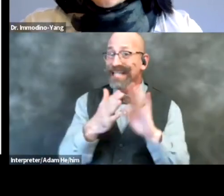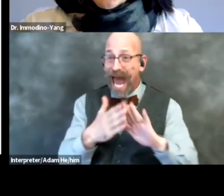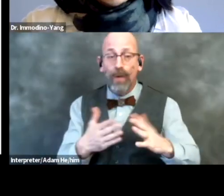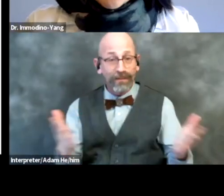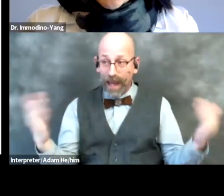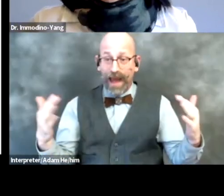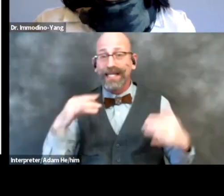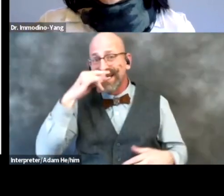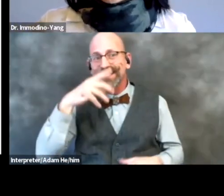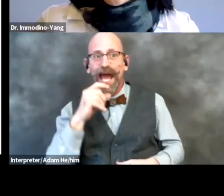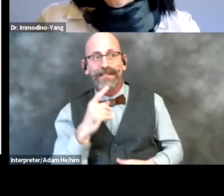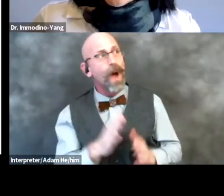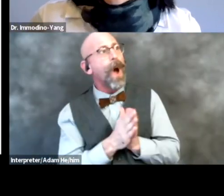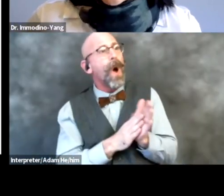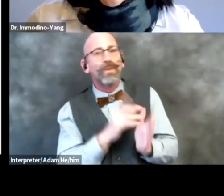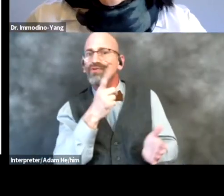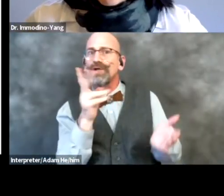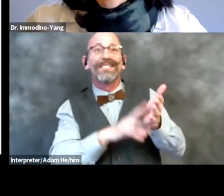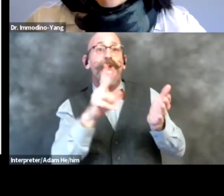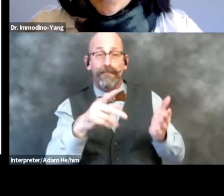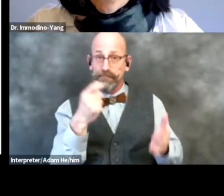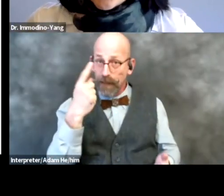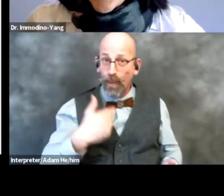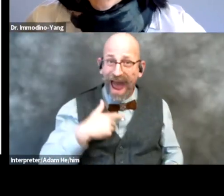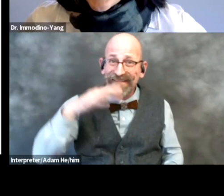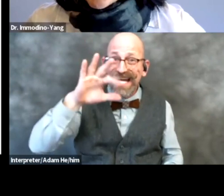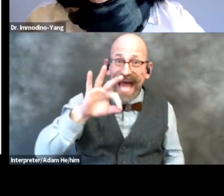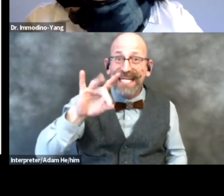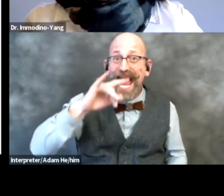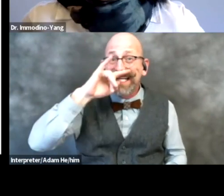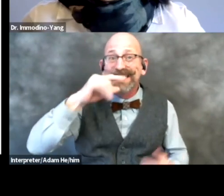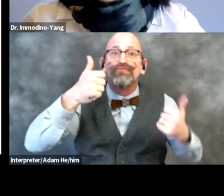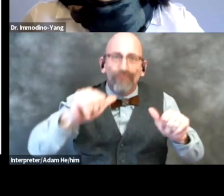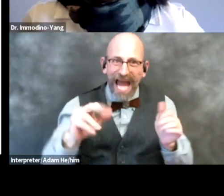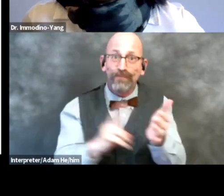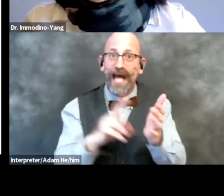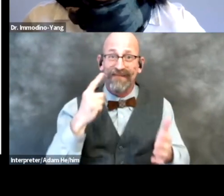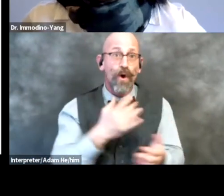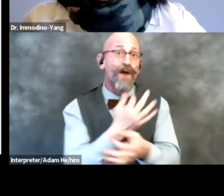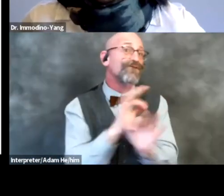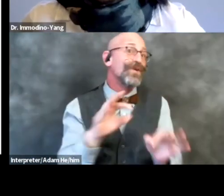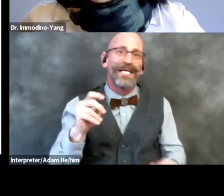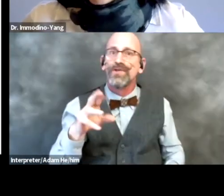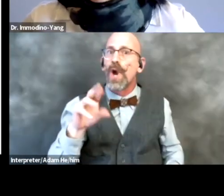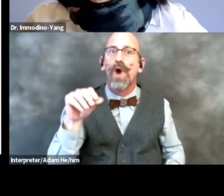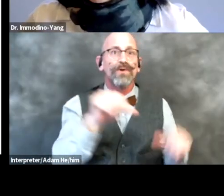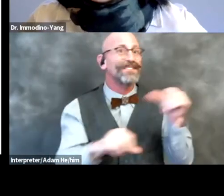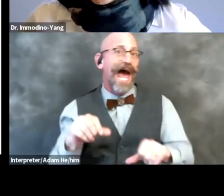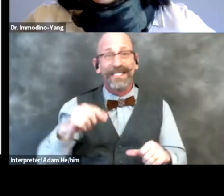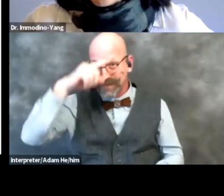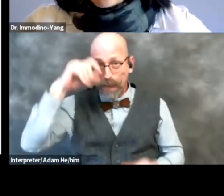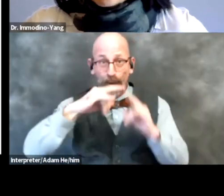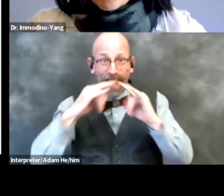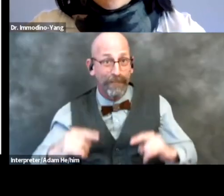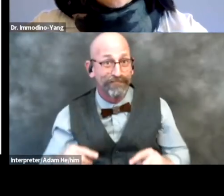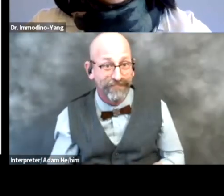sign up. We had like 98 kids try to sign up for our free neuroscience summer camp. 10th to 12th graders,